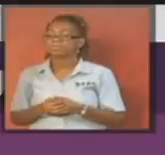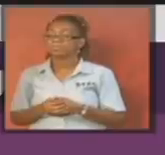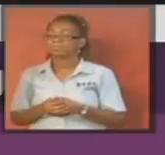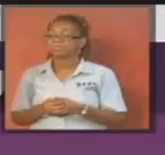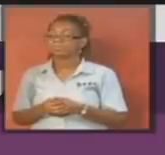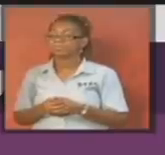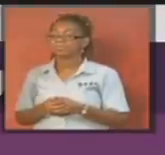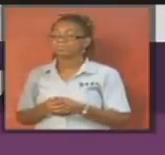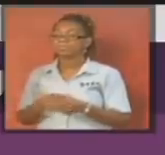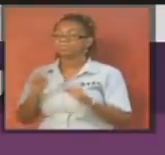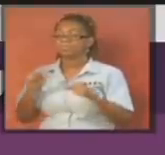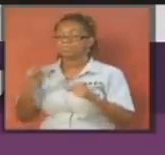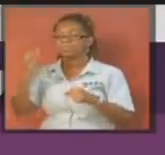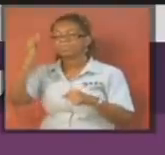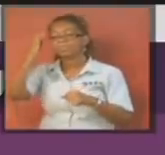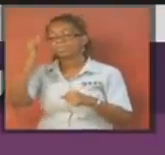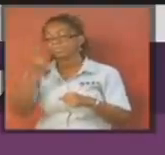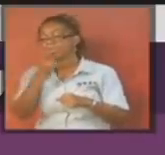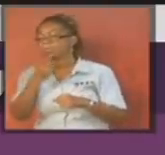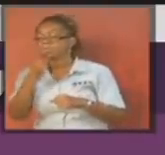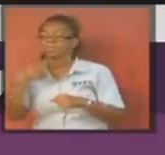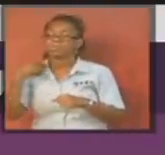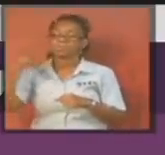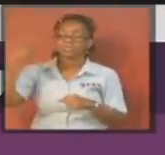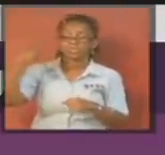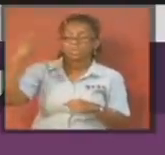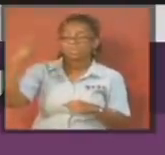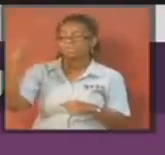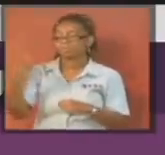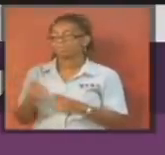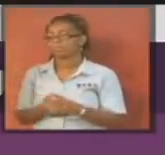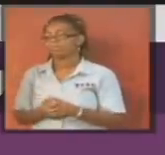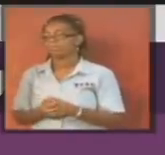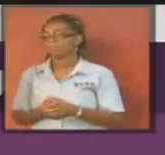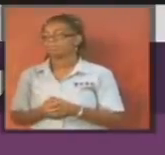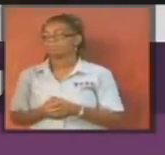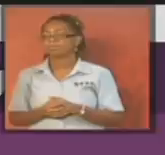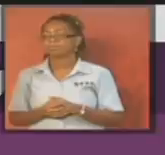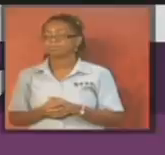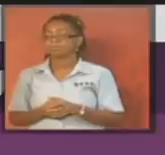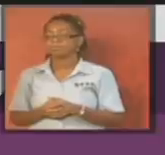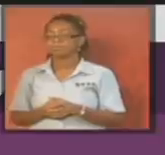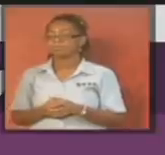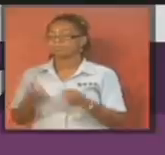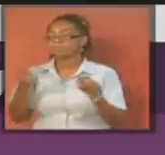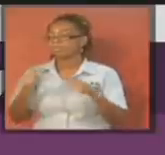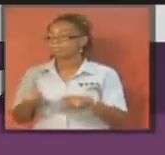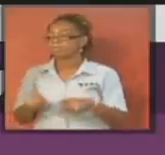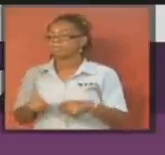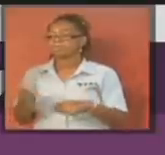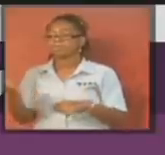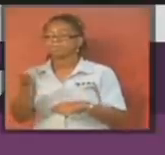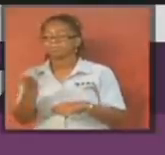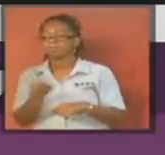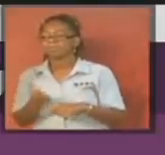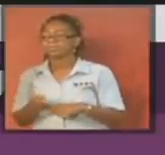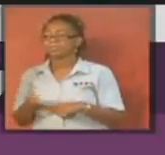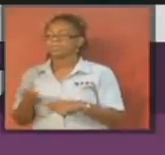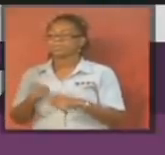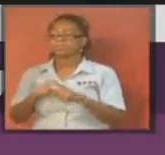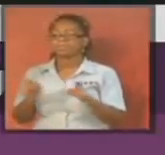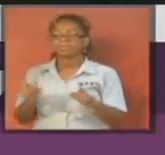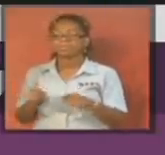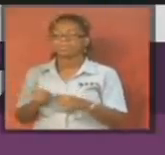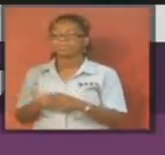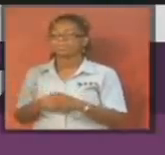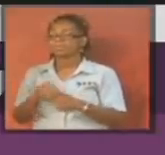comorbidities that, because we're seeing younger people as well, is there any other trend health-wise in these fatalities that's emerging